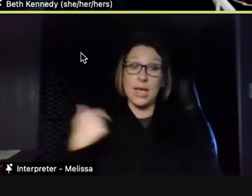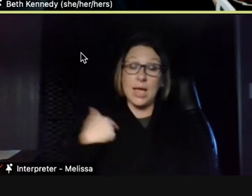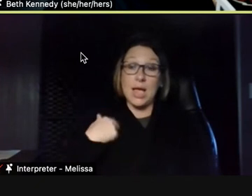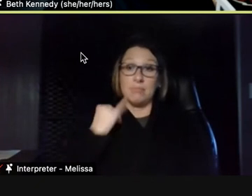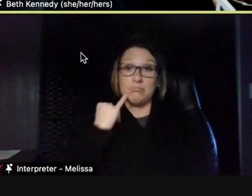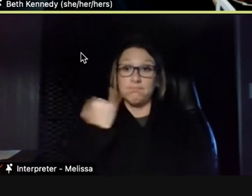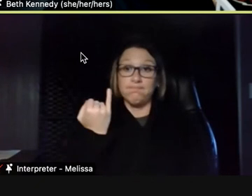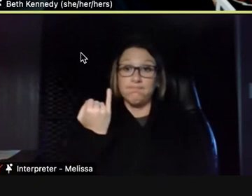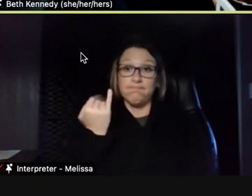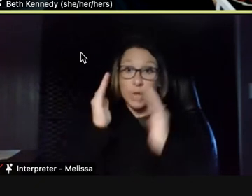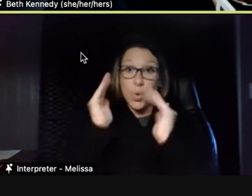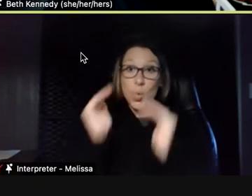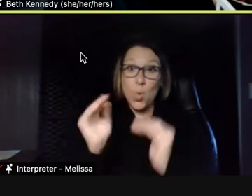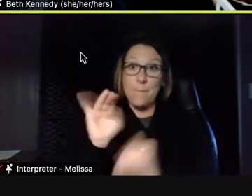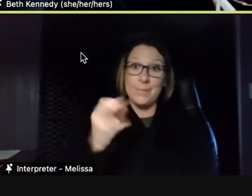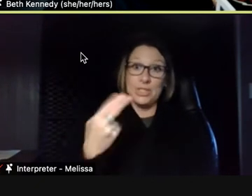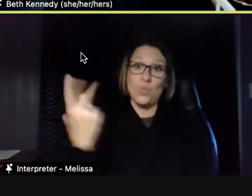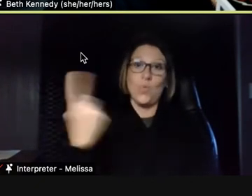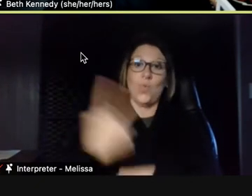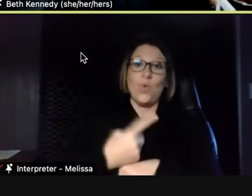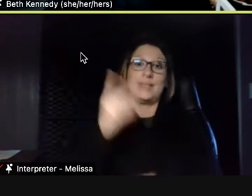in Michigan as well.